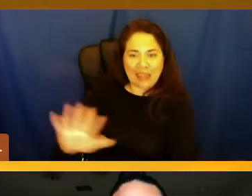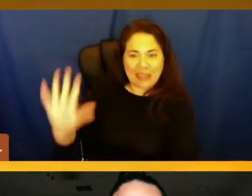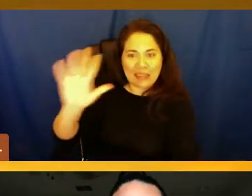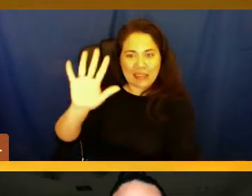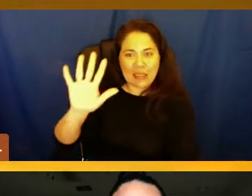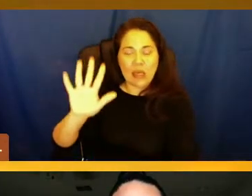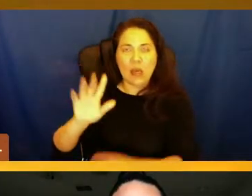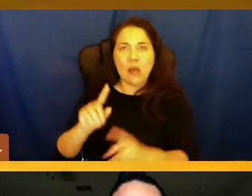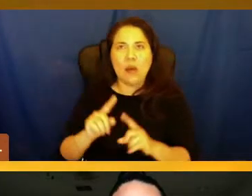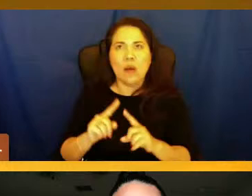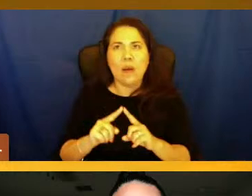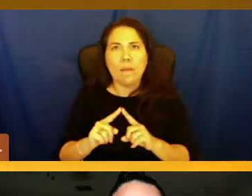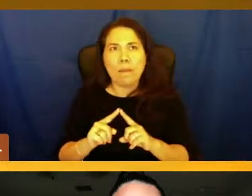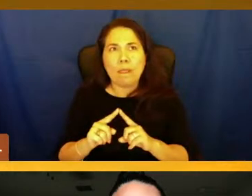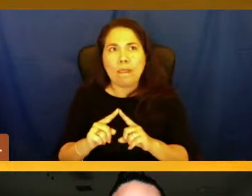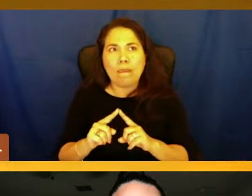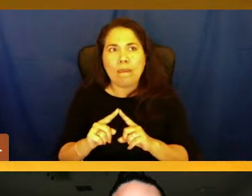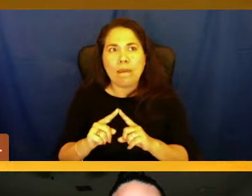the